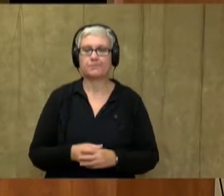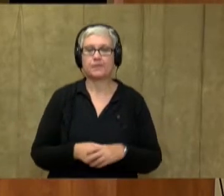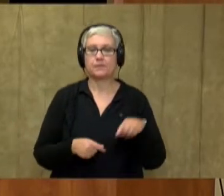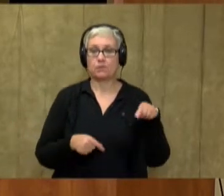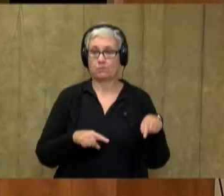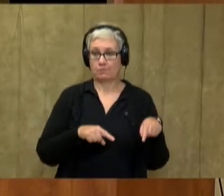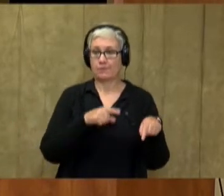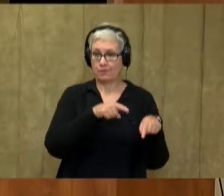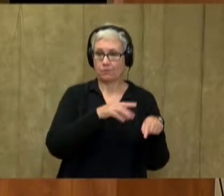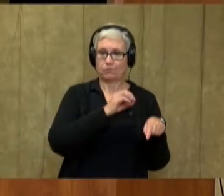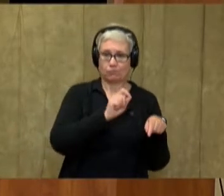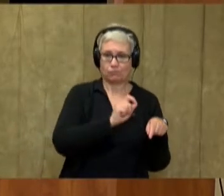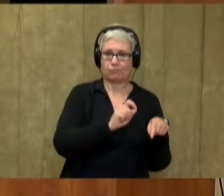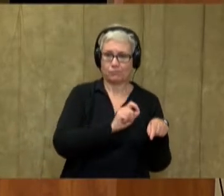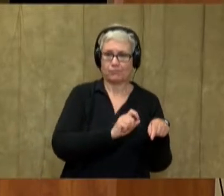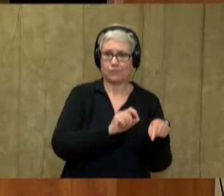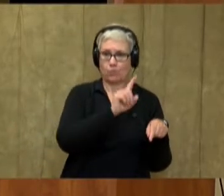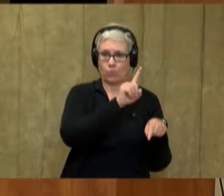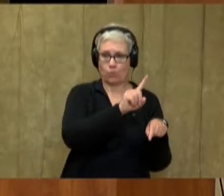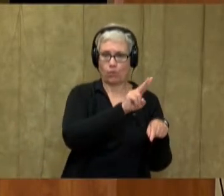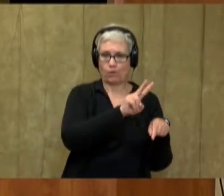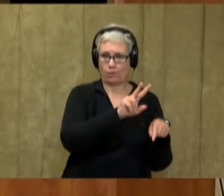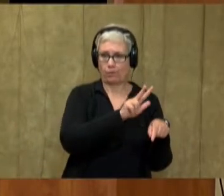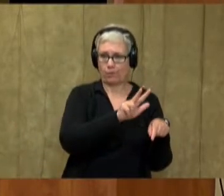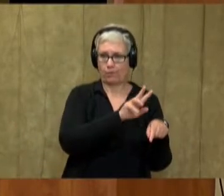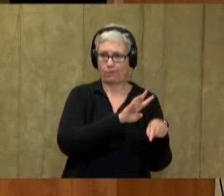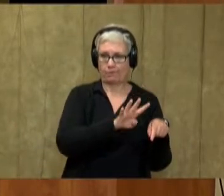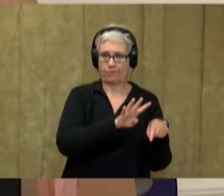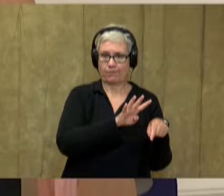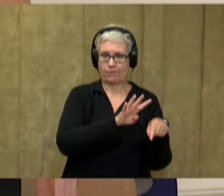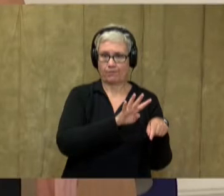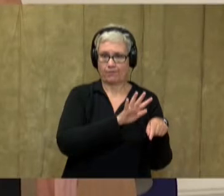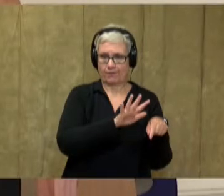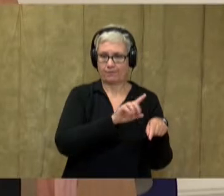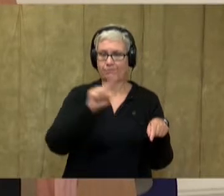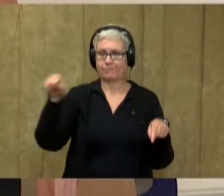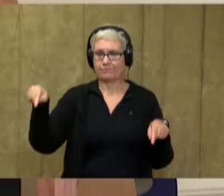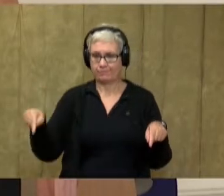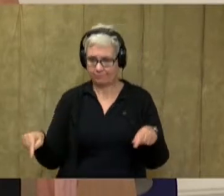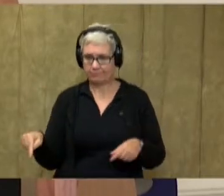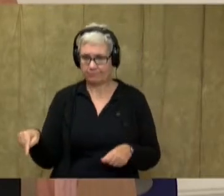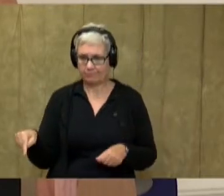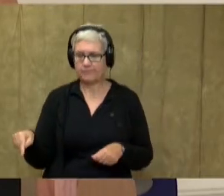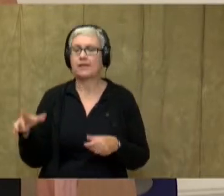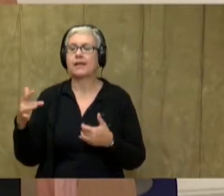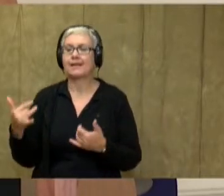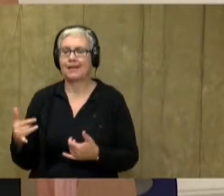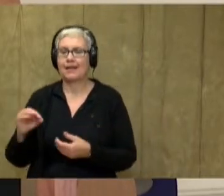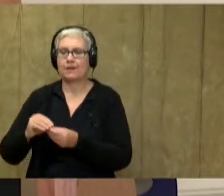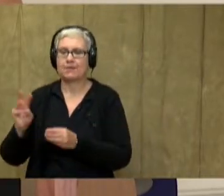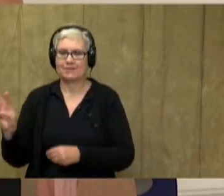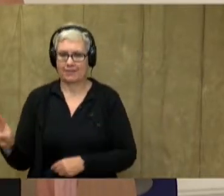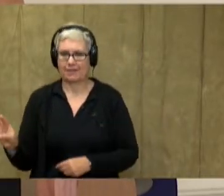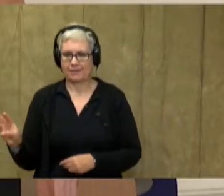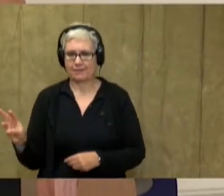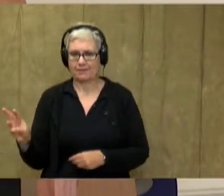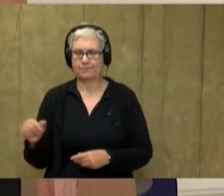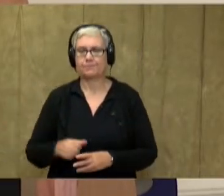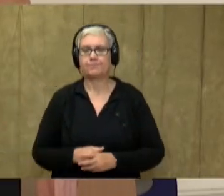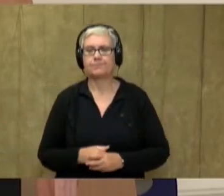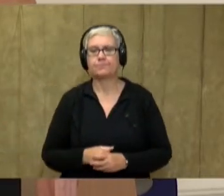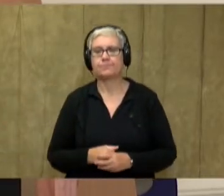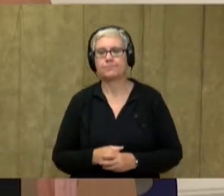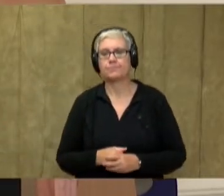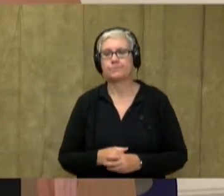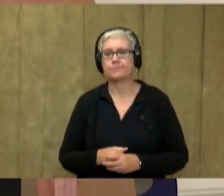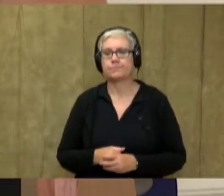writing an argumentative essay, say for instance that's a 5 to a 7 paragraph essay and